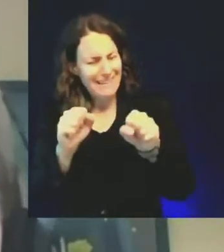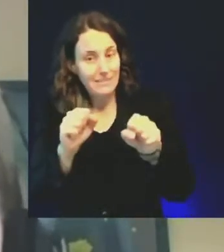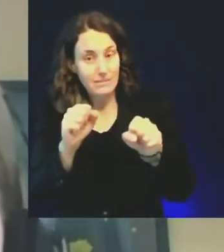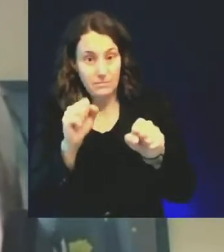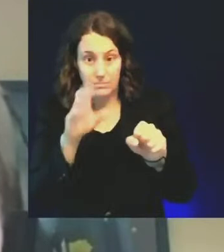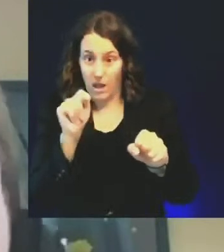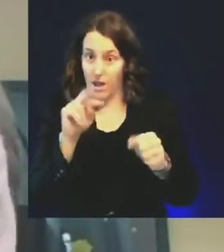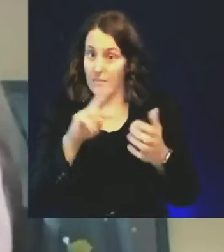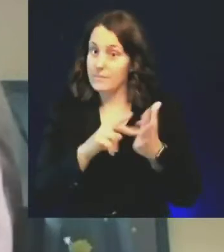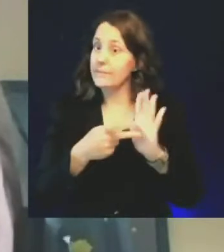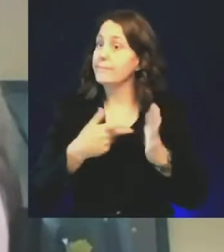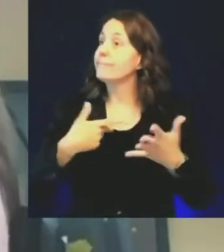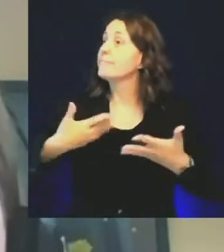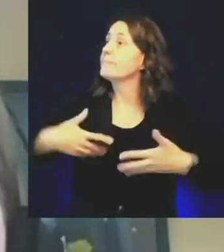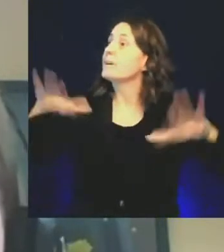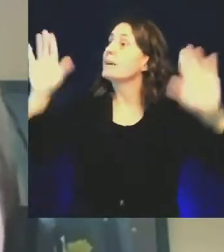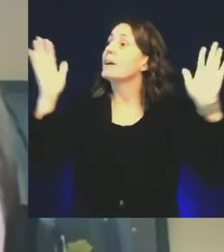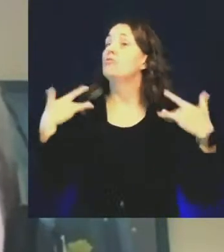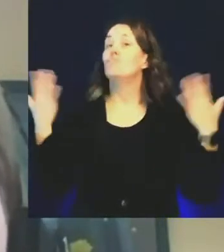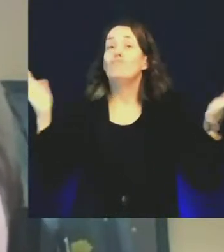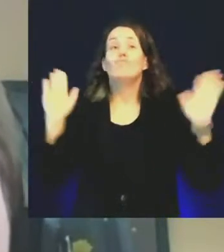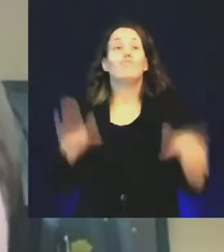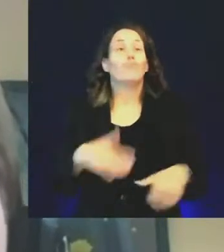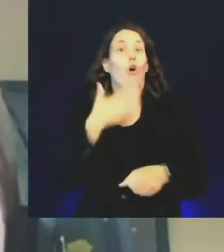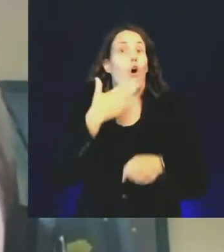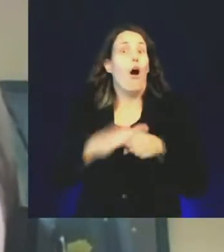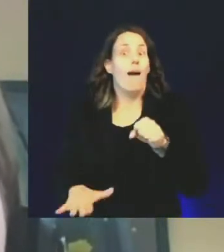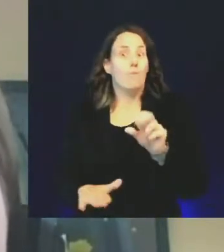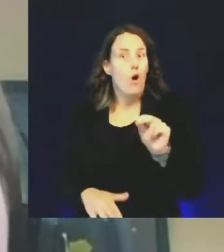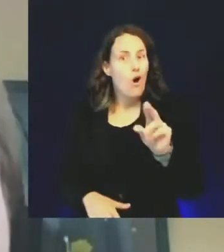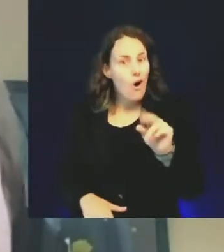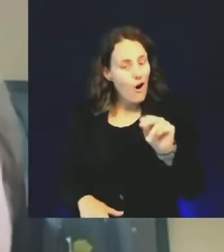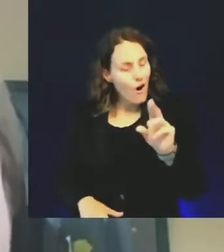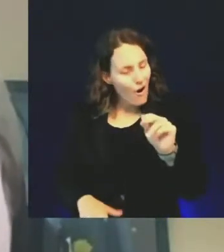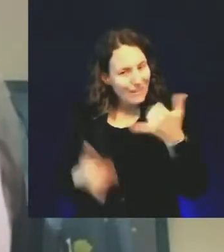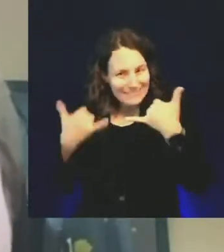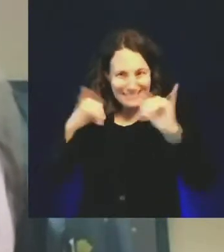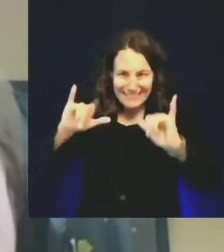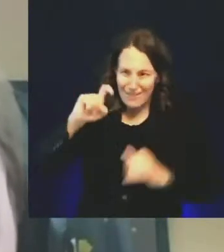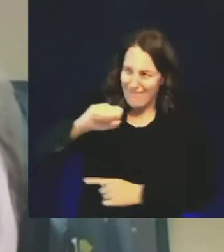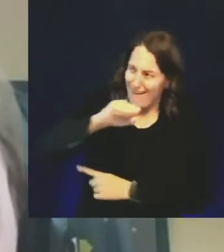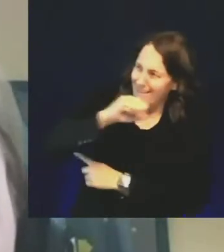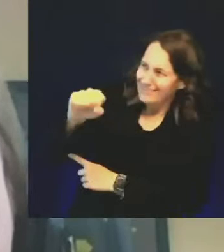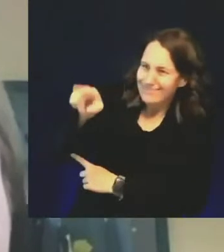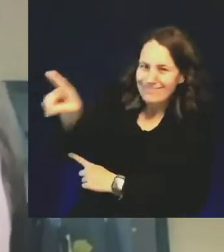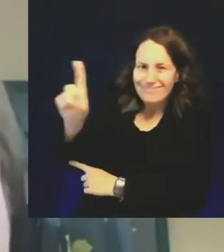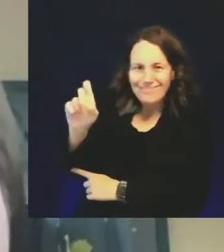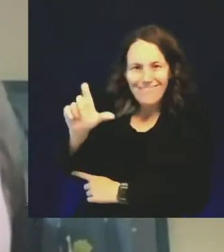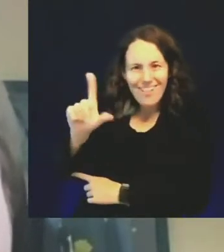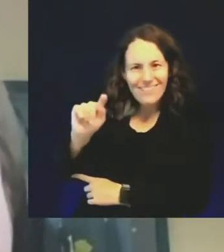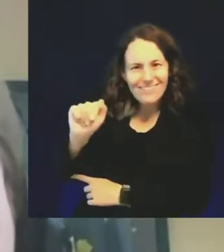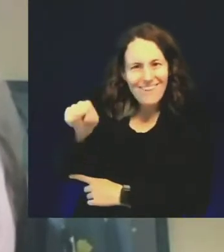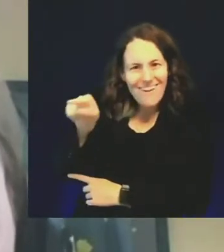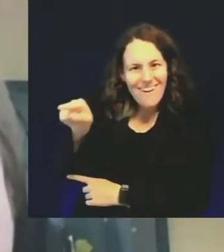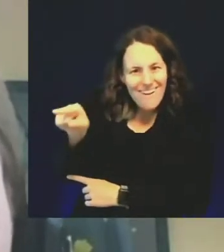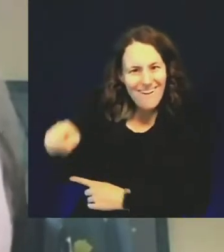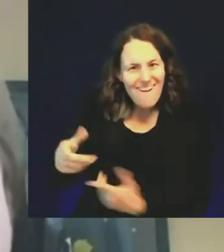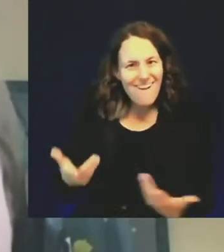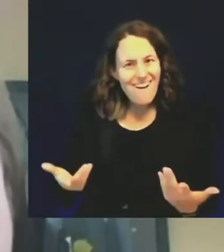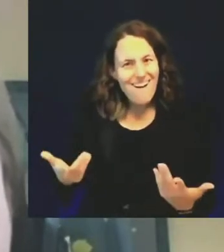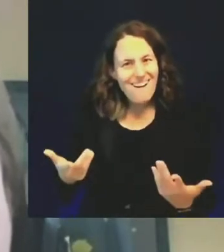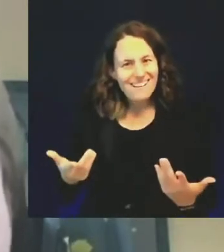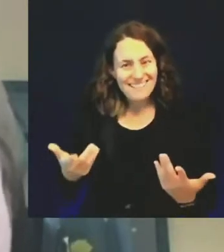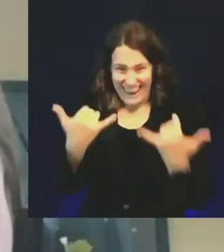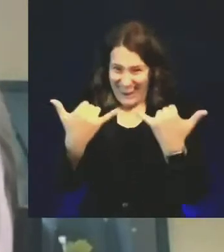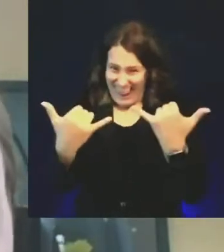will be here, just like we've seen the pattern every other time, now is the time to do it. And now is the time for